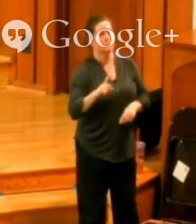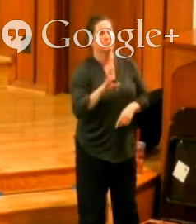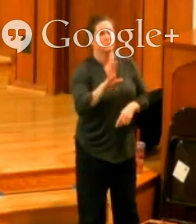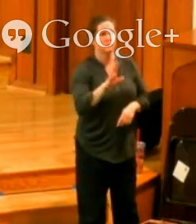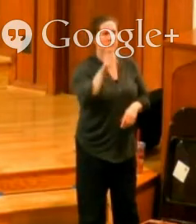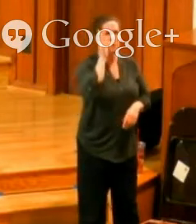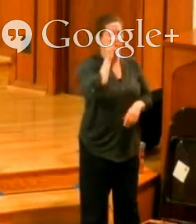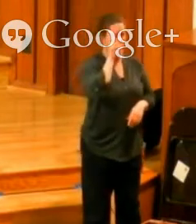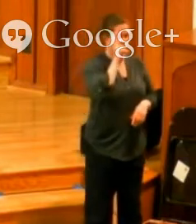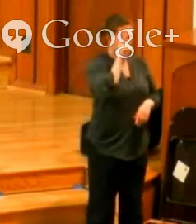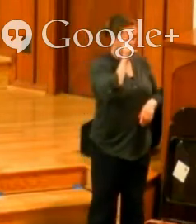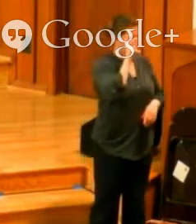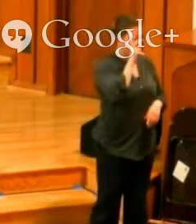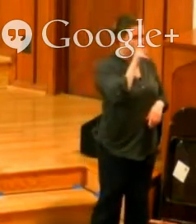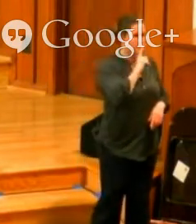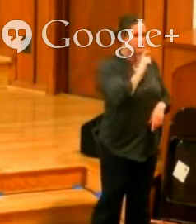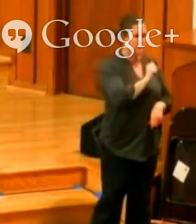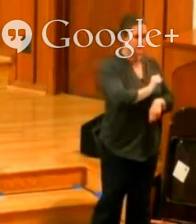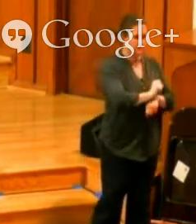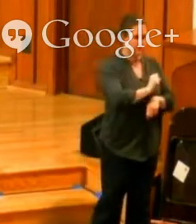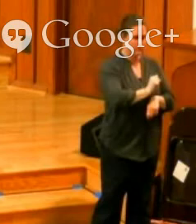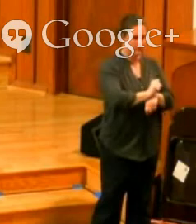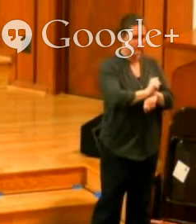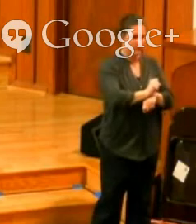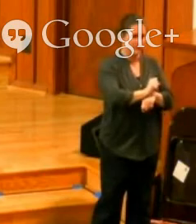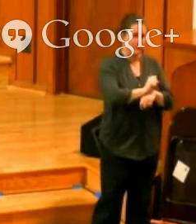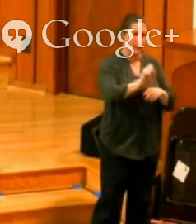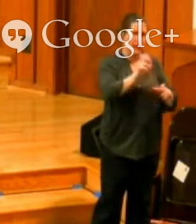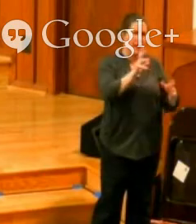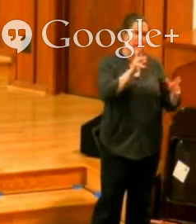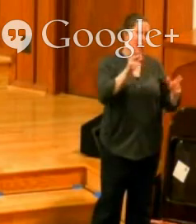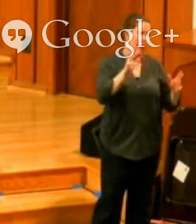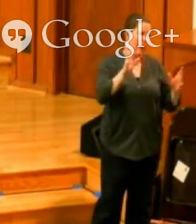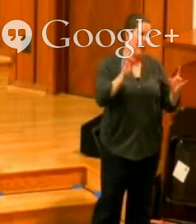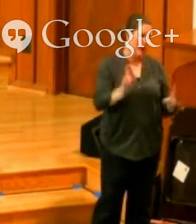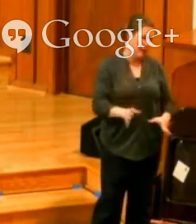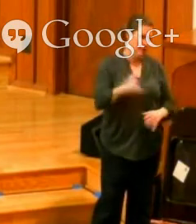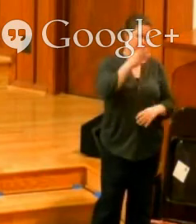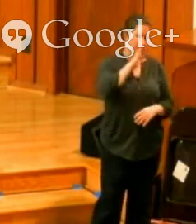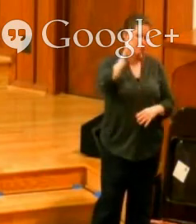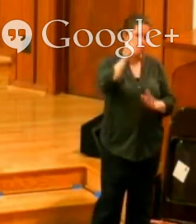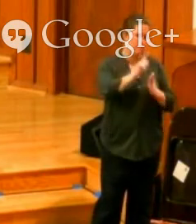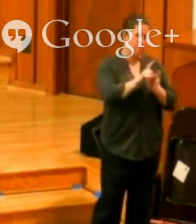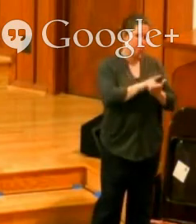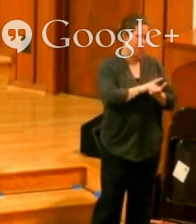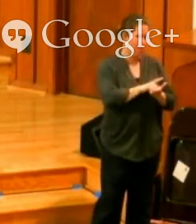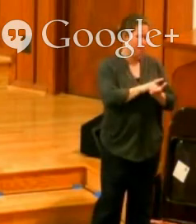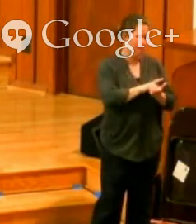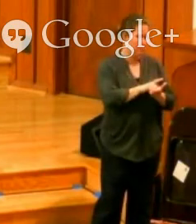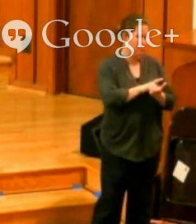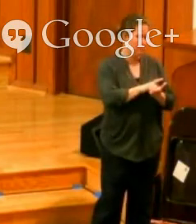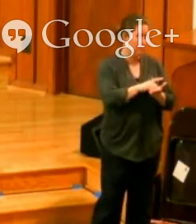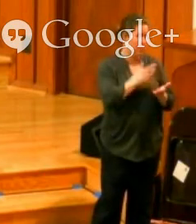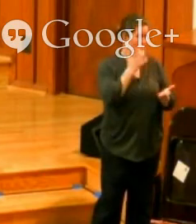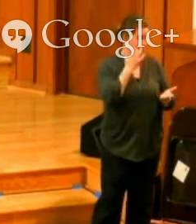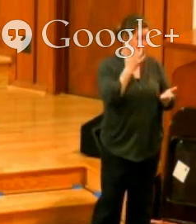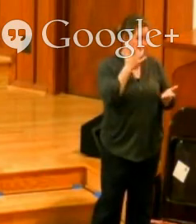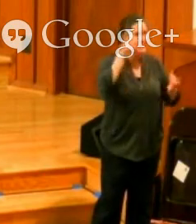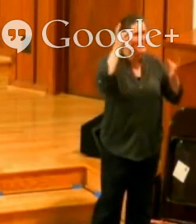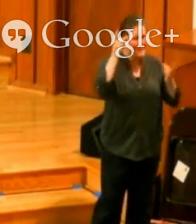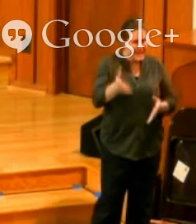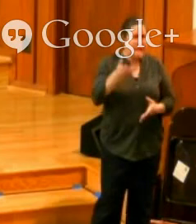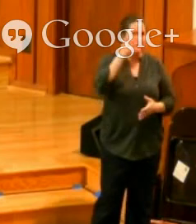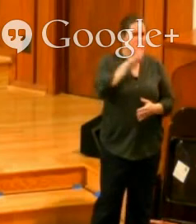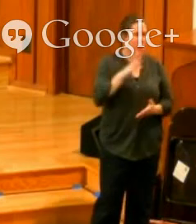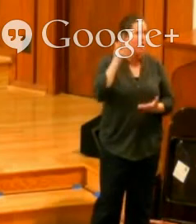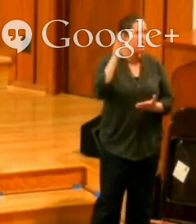Satan indeed hates God's law. Do you know why that is? Because he hates God. Did you know that the